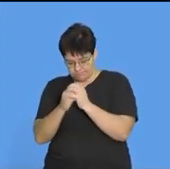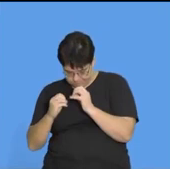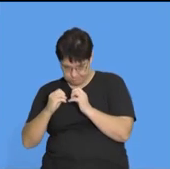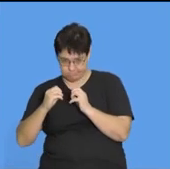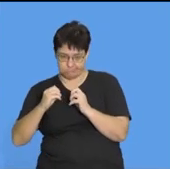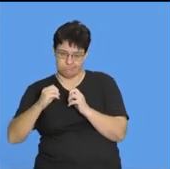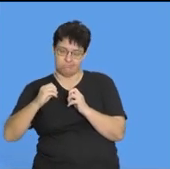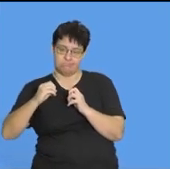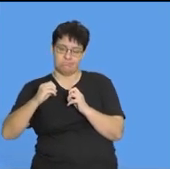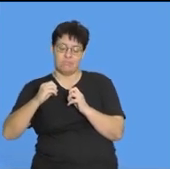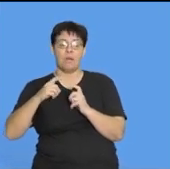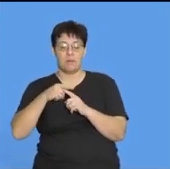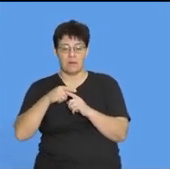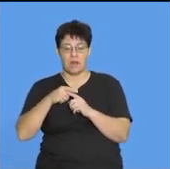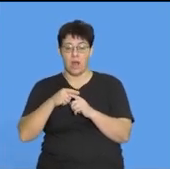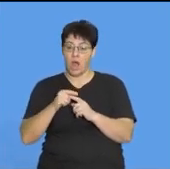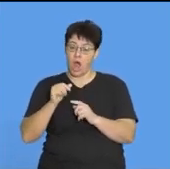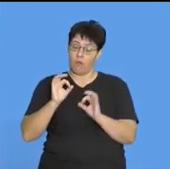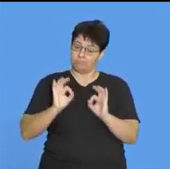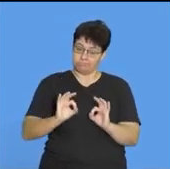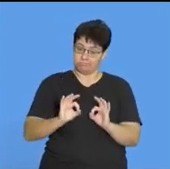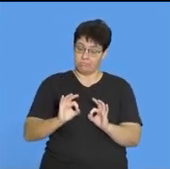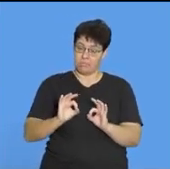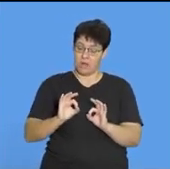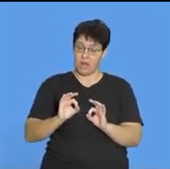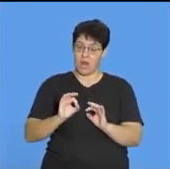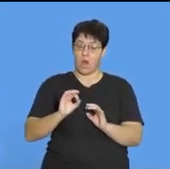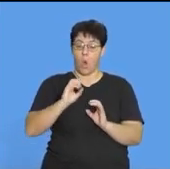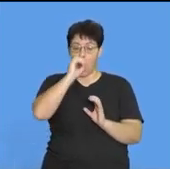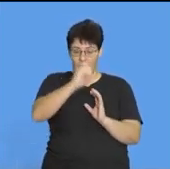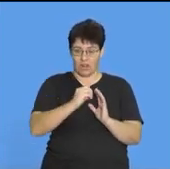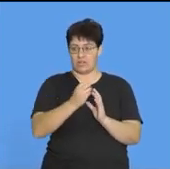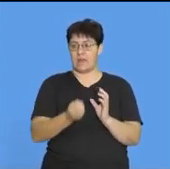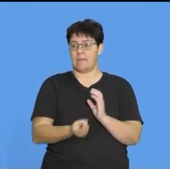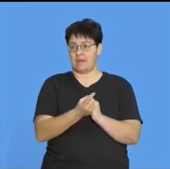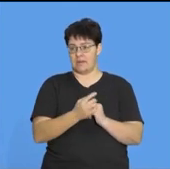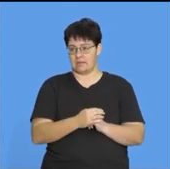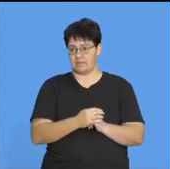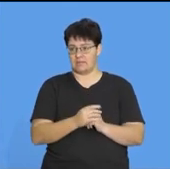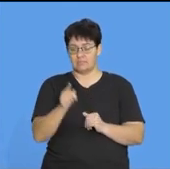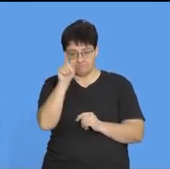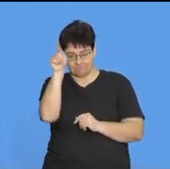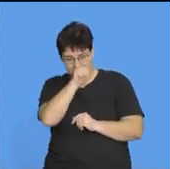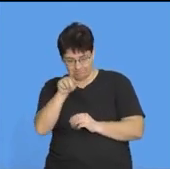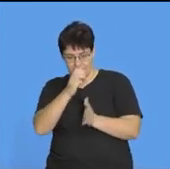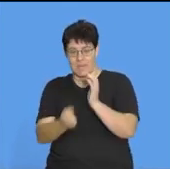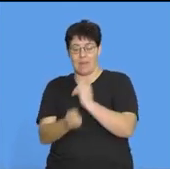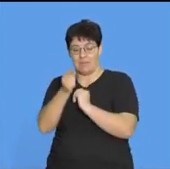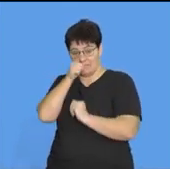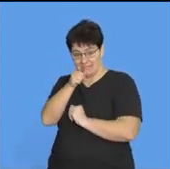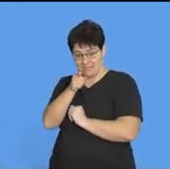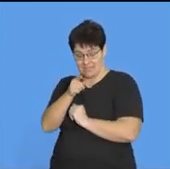of an immature ovum is called ovulation. And this we see as indicated in the diagram here.